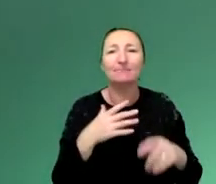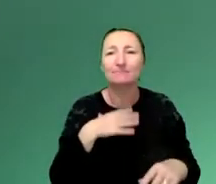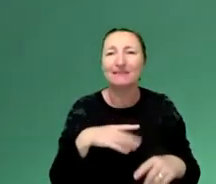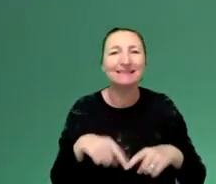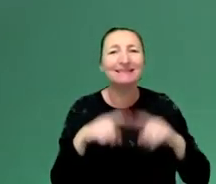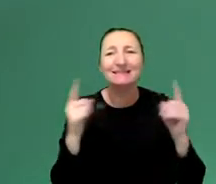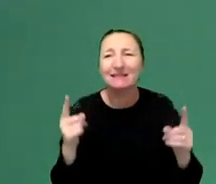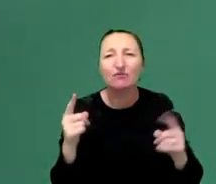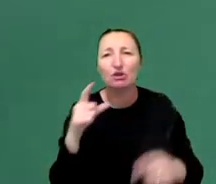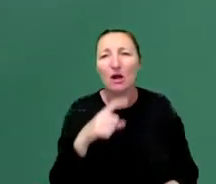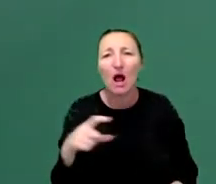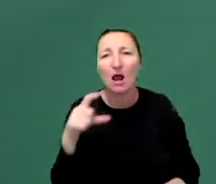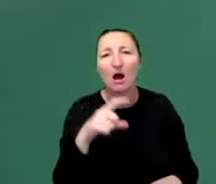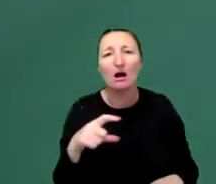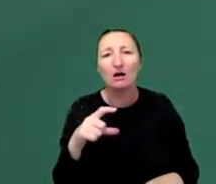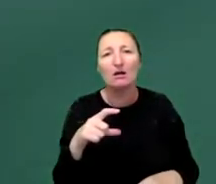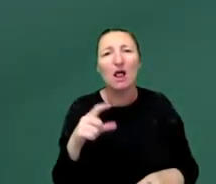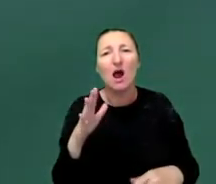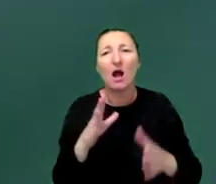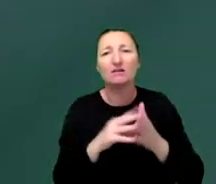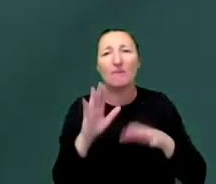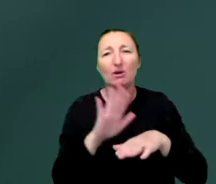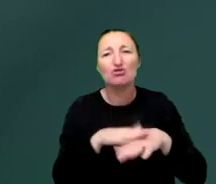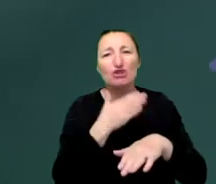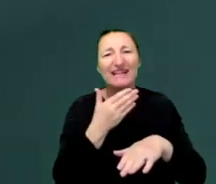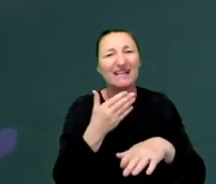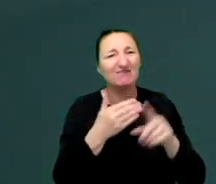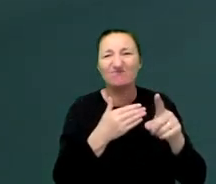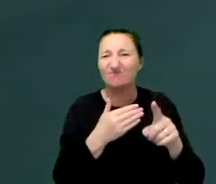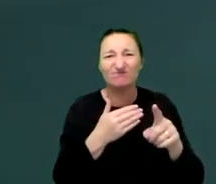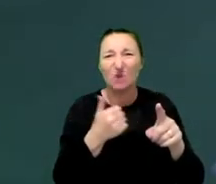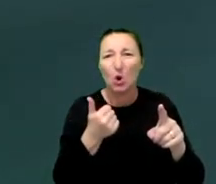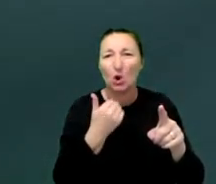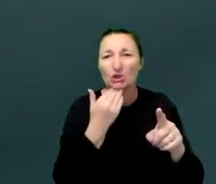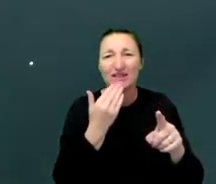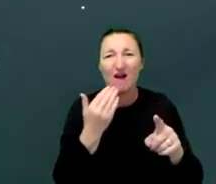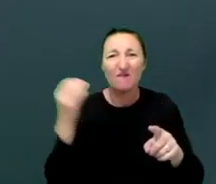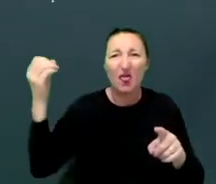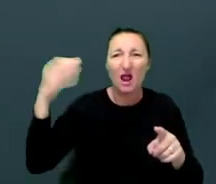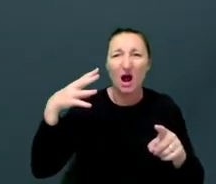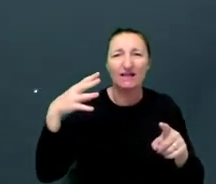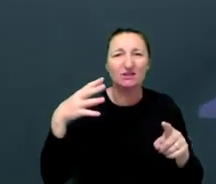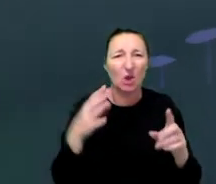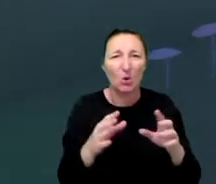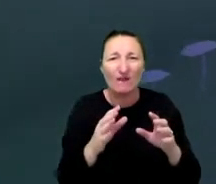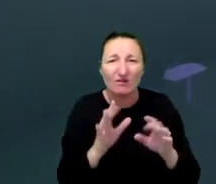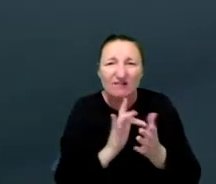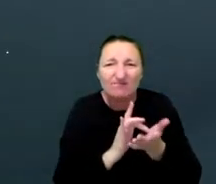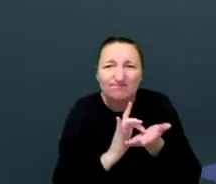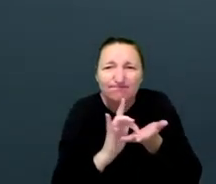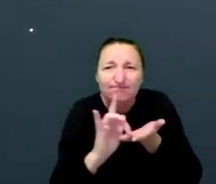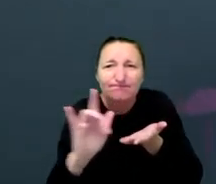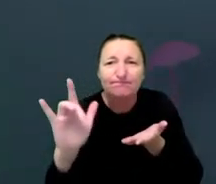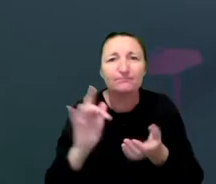anything really grows well in the green light. That's odd. Yeah. Interesting choice. It's a very, very different cosmos. Yeah. Mm-hmm. That's